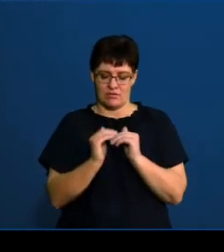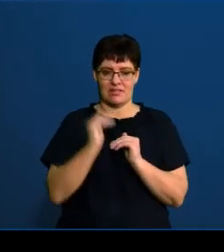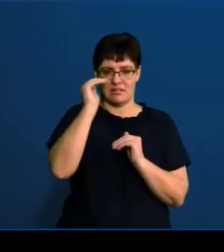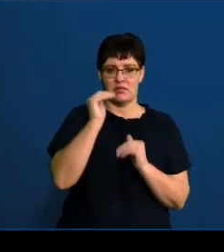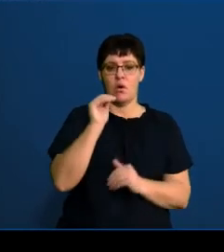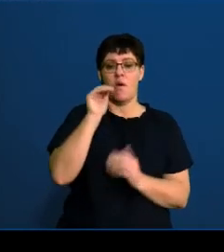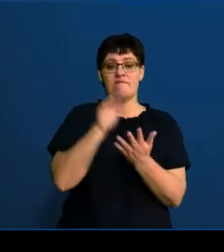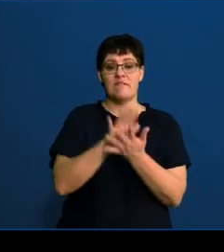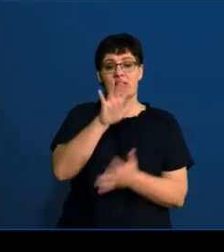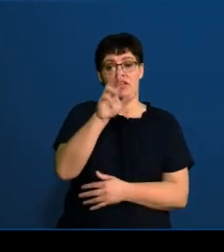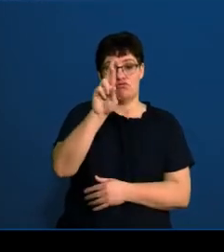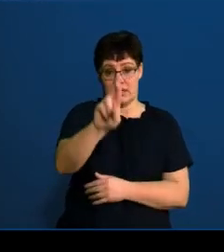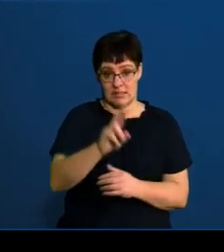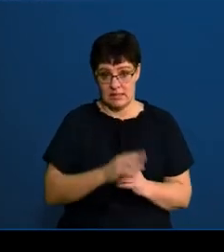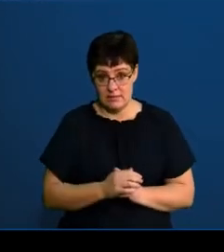15 rand.